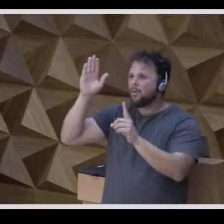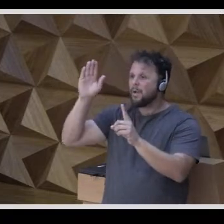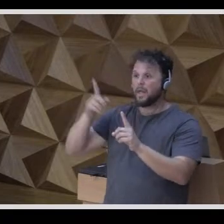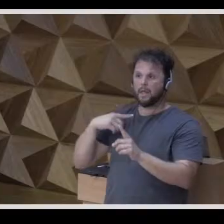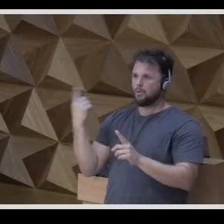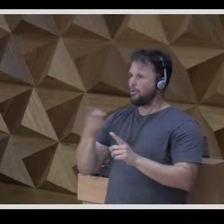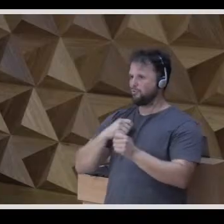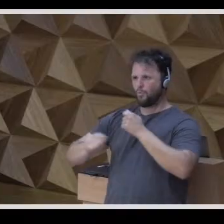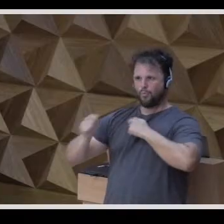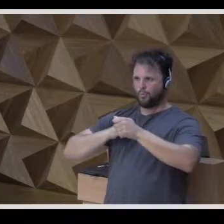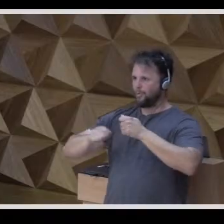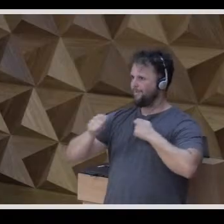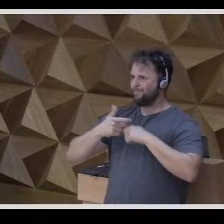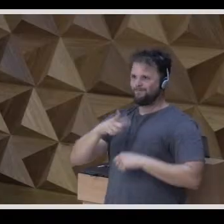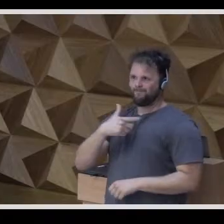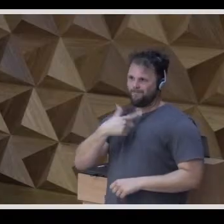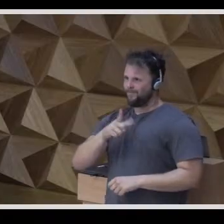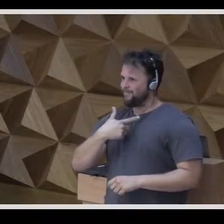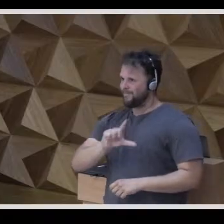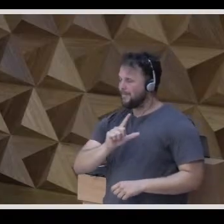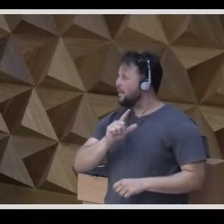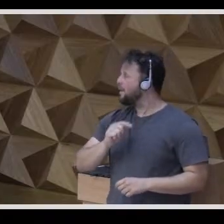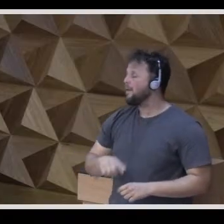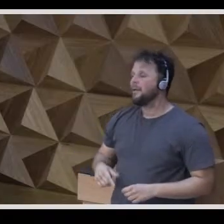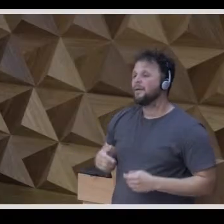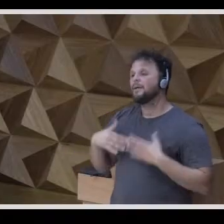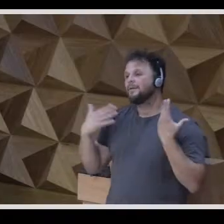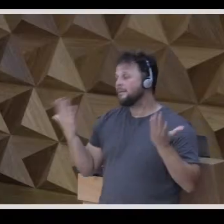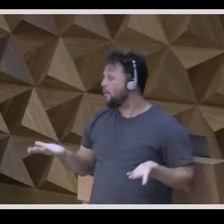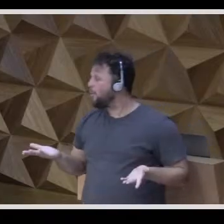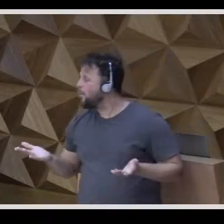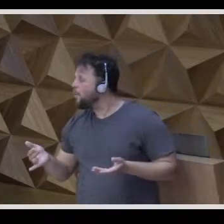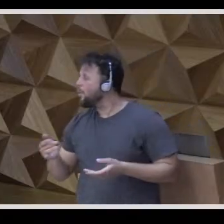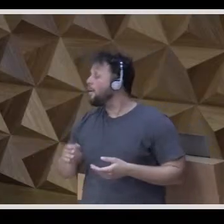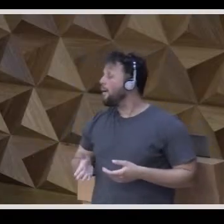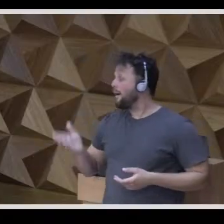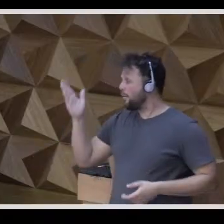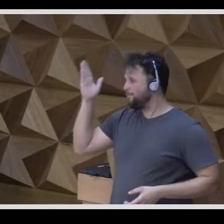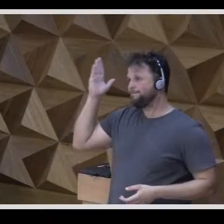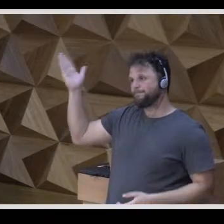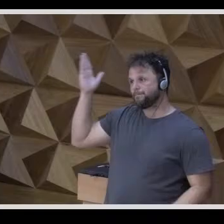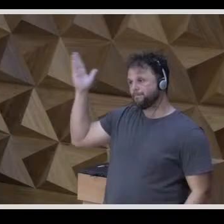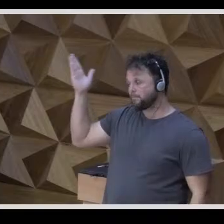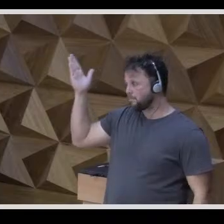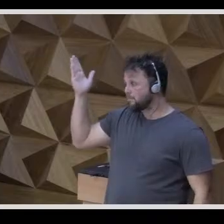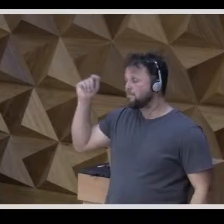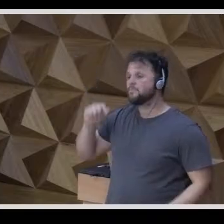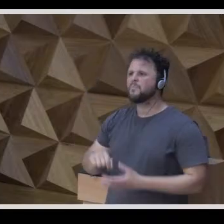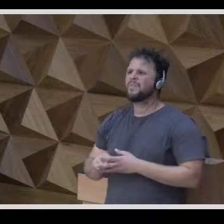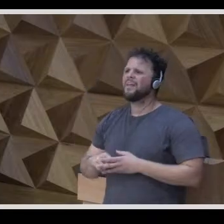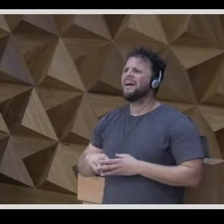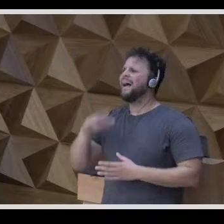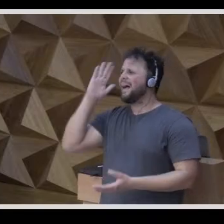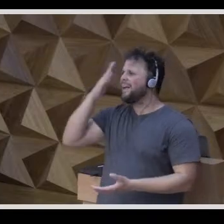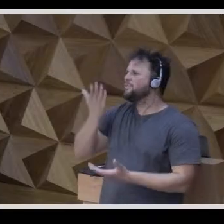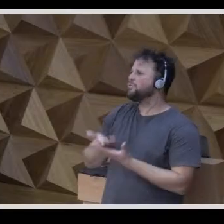So here's our use case, the use case that I'm sure we all know about. Smart homes, intelligent